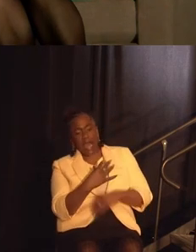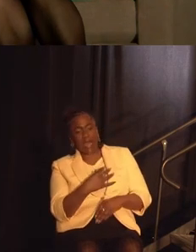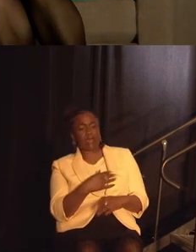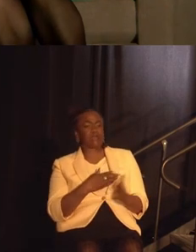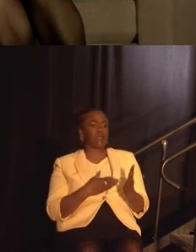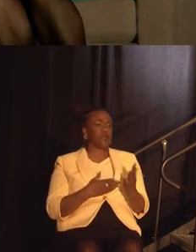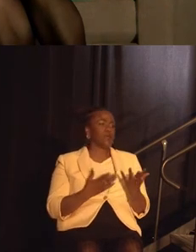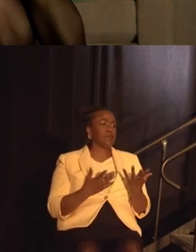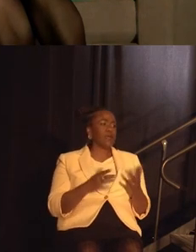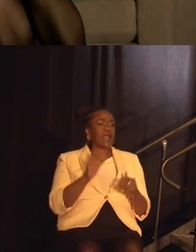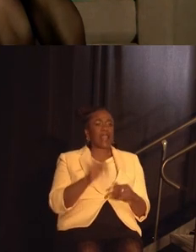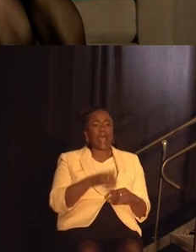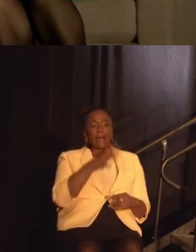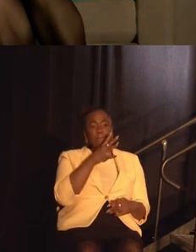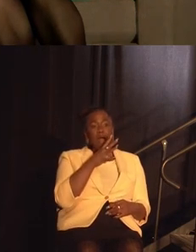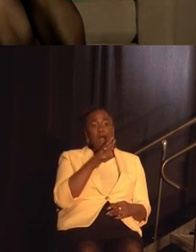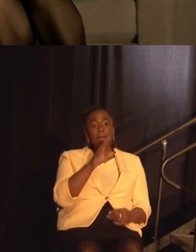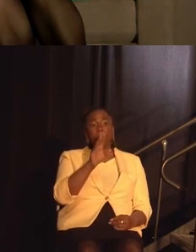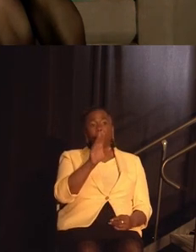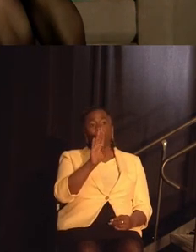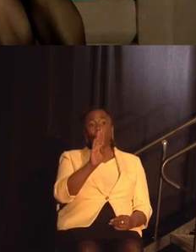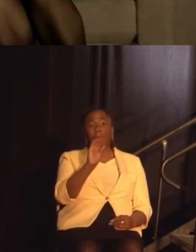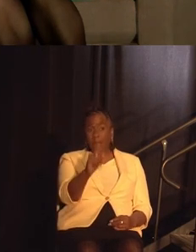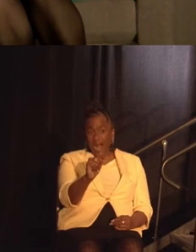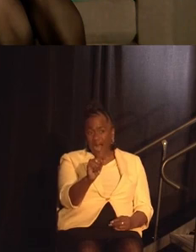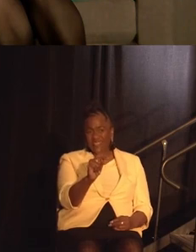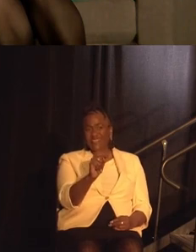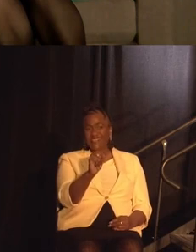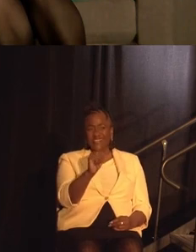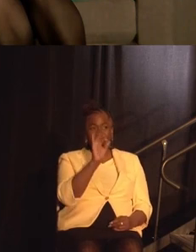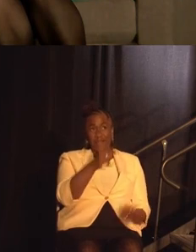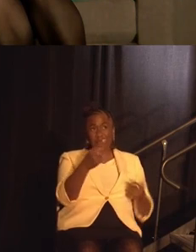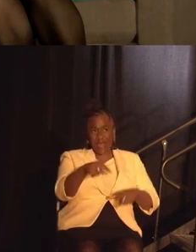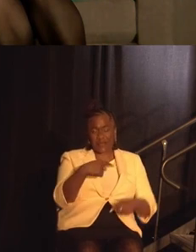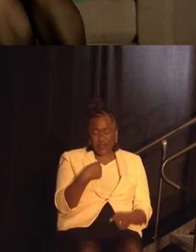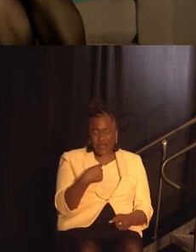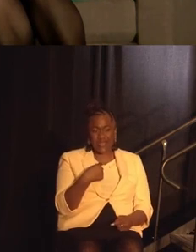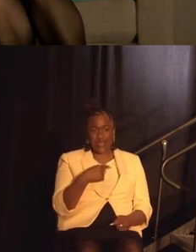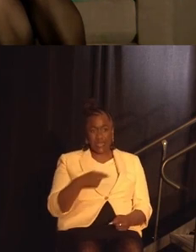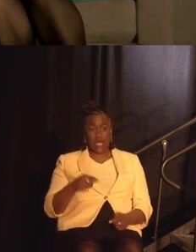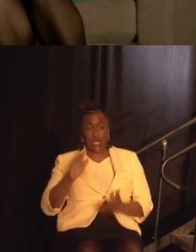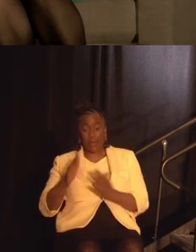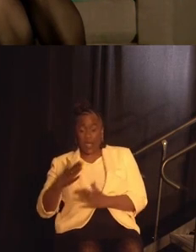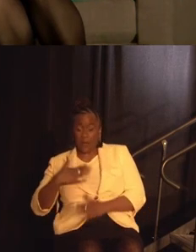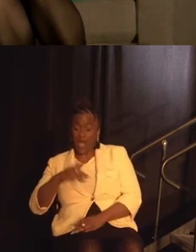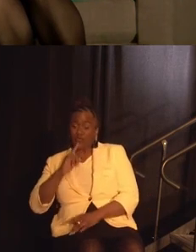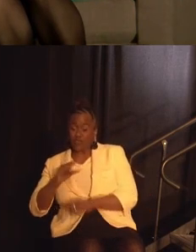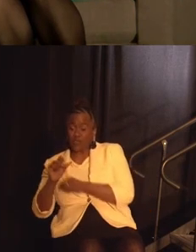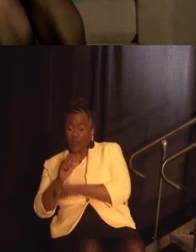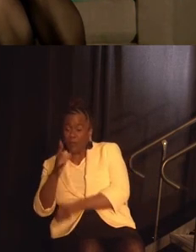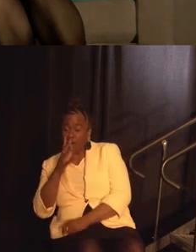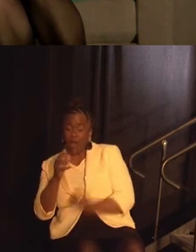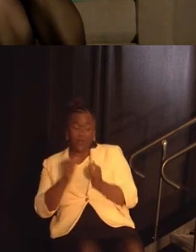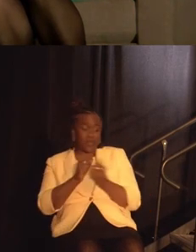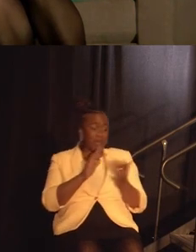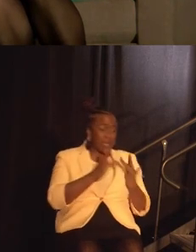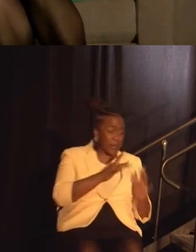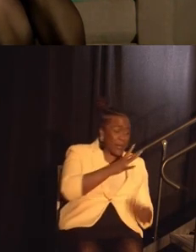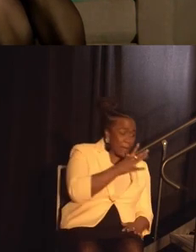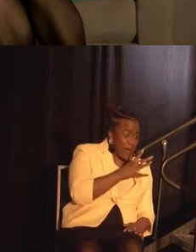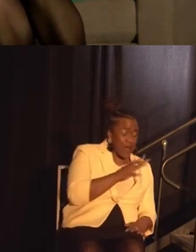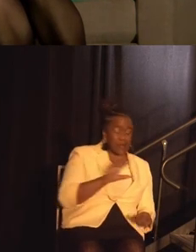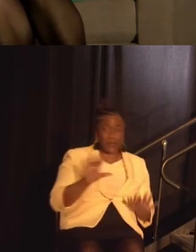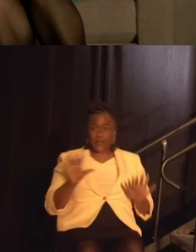through like kind of like a mom bot. So that's what happened to me. And I actually bought the domain and my